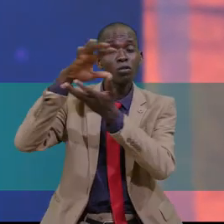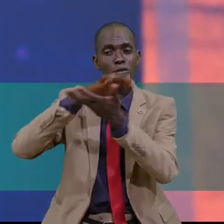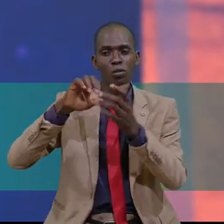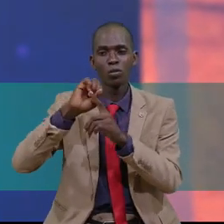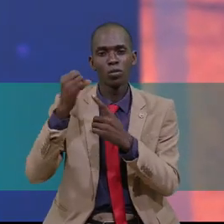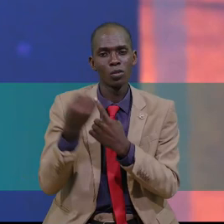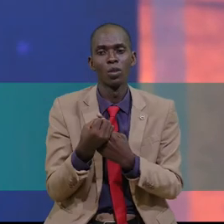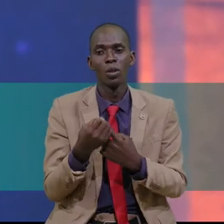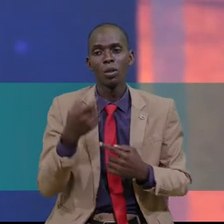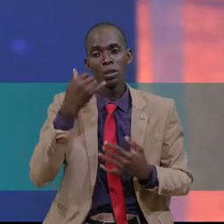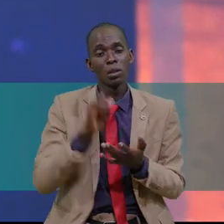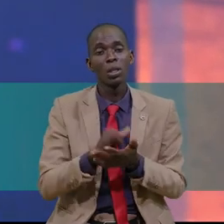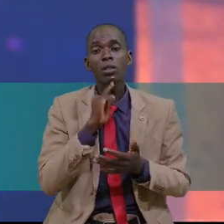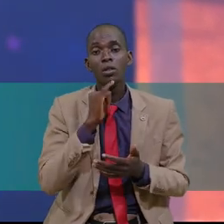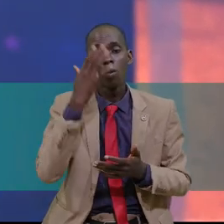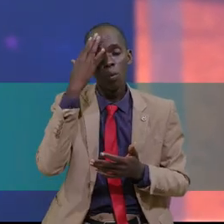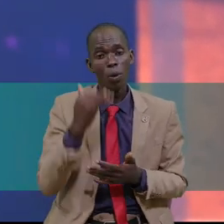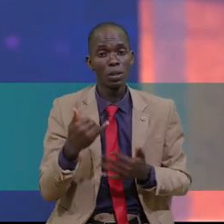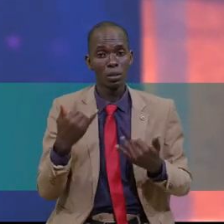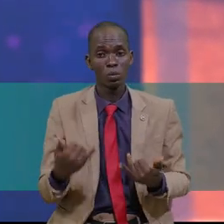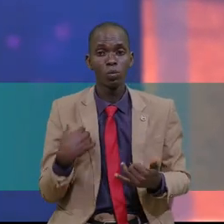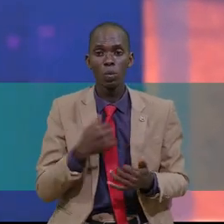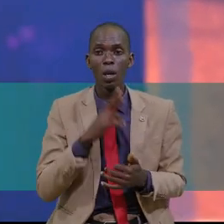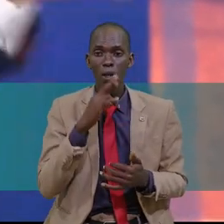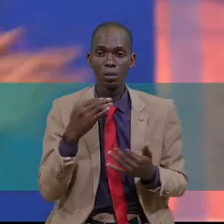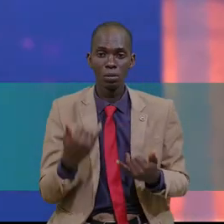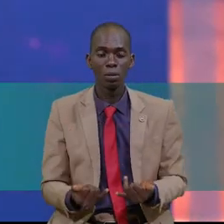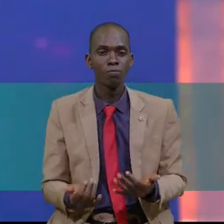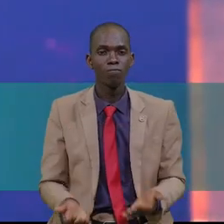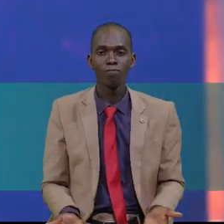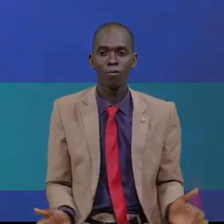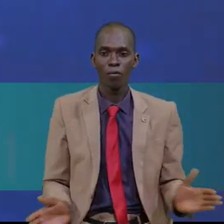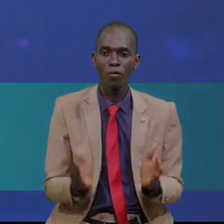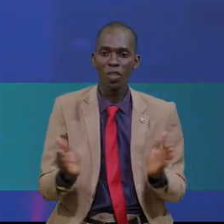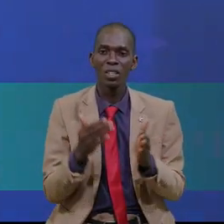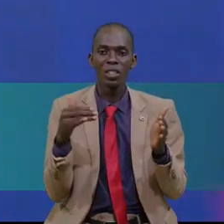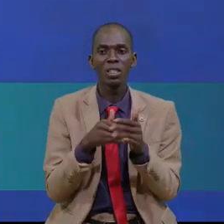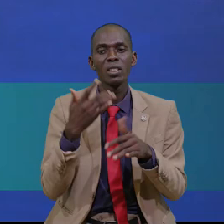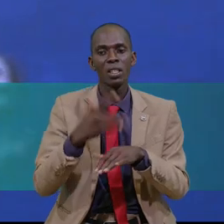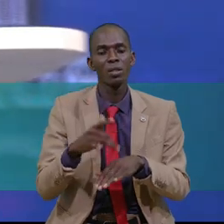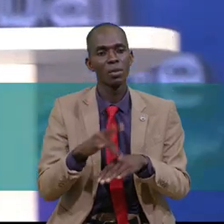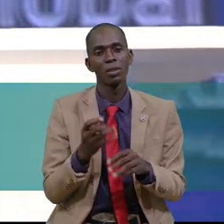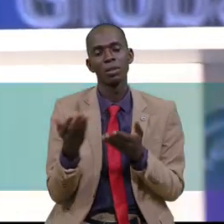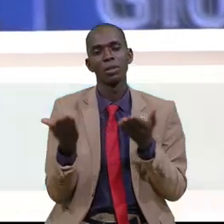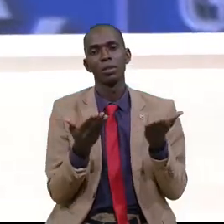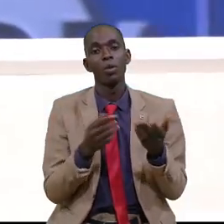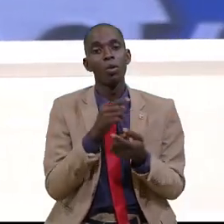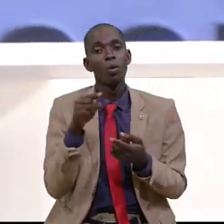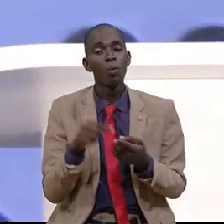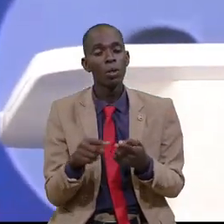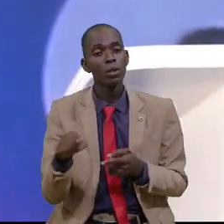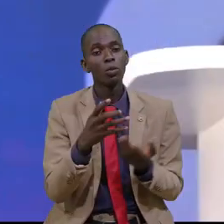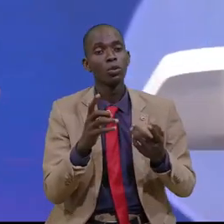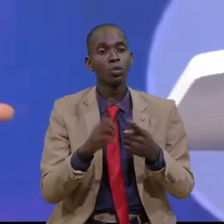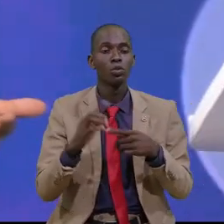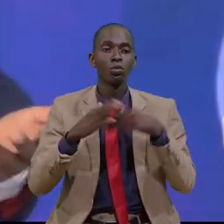now against empty service. When he wanted to build the tabernacle, all the people